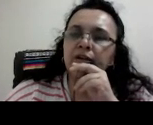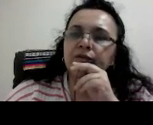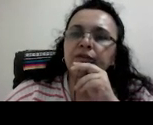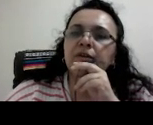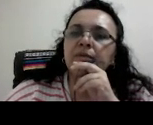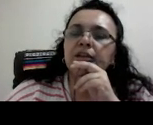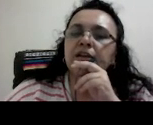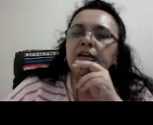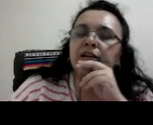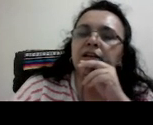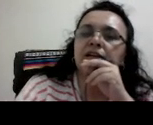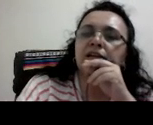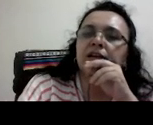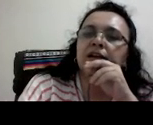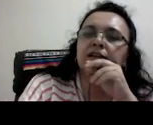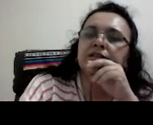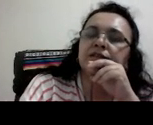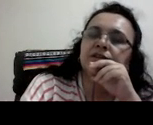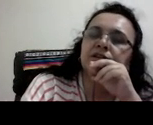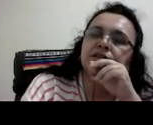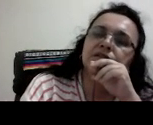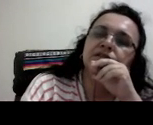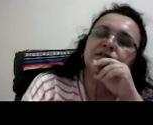Where are you from, Carla